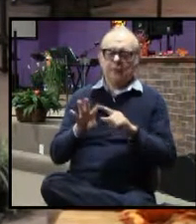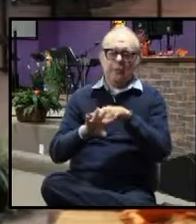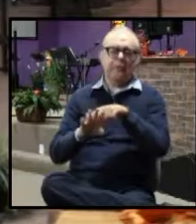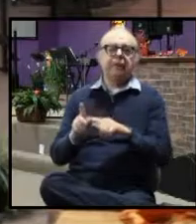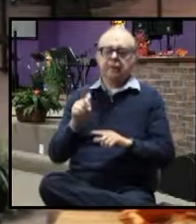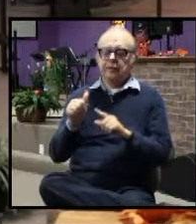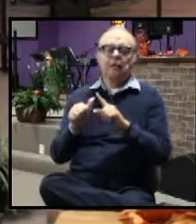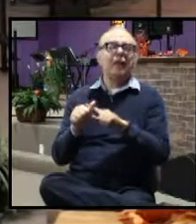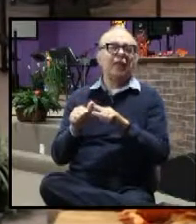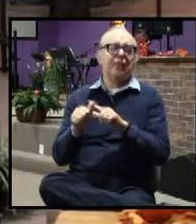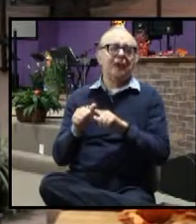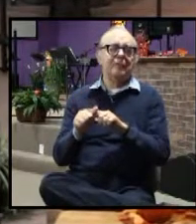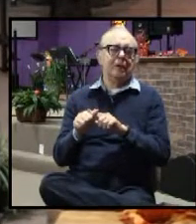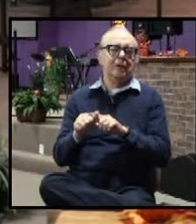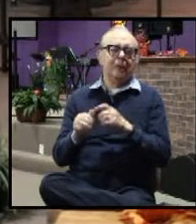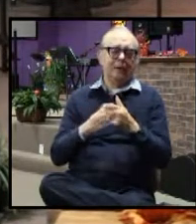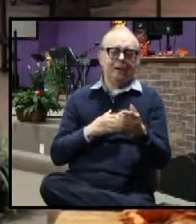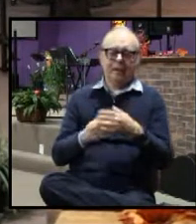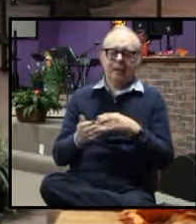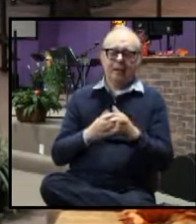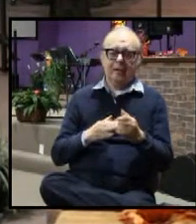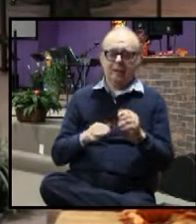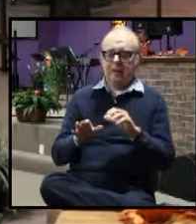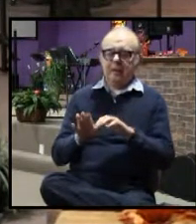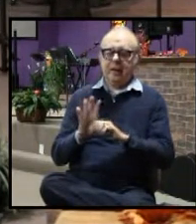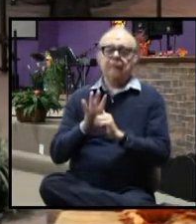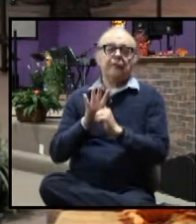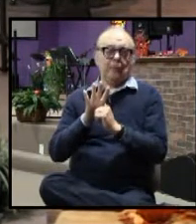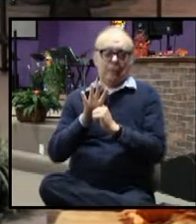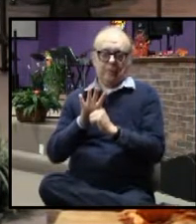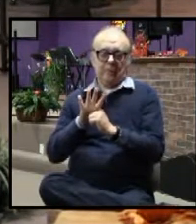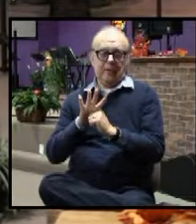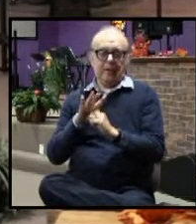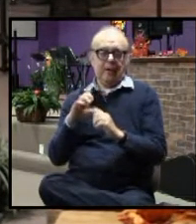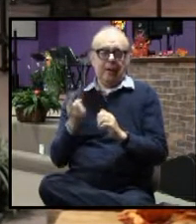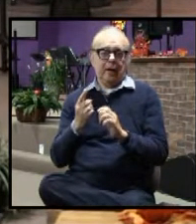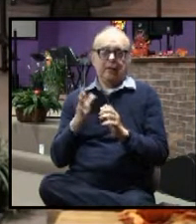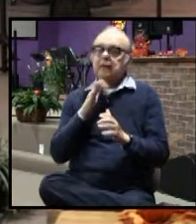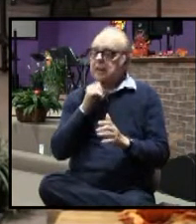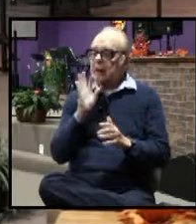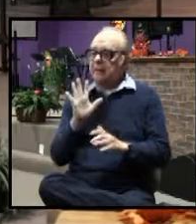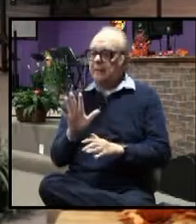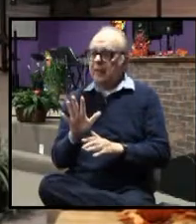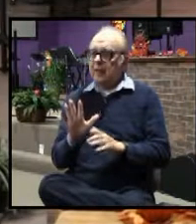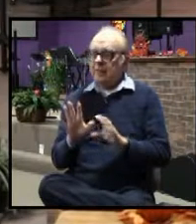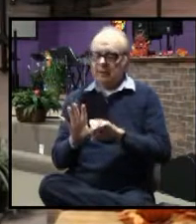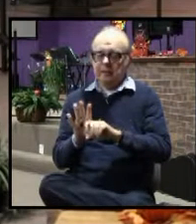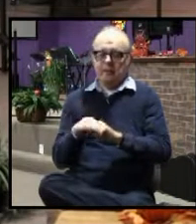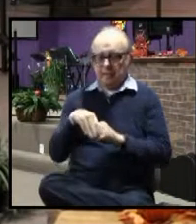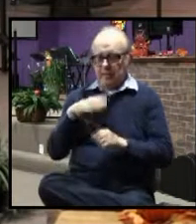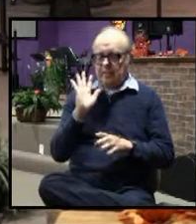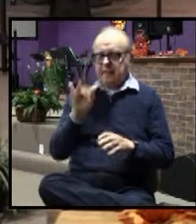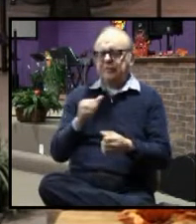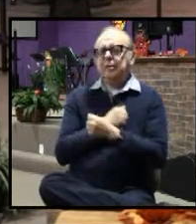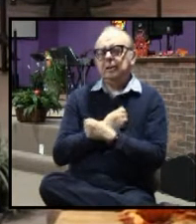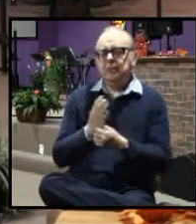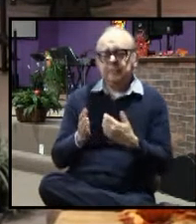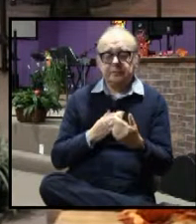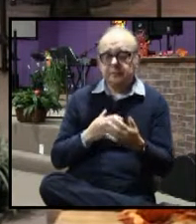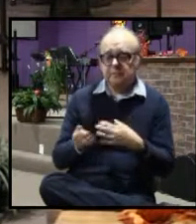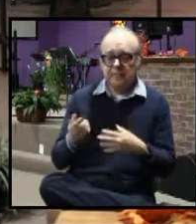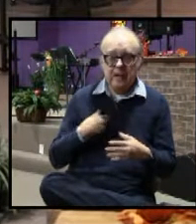thumb. Whatever. What if I only have 4 digits, not 5? You mean God